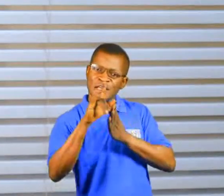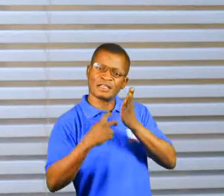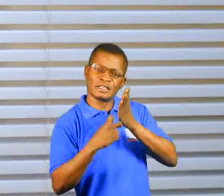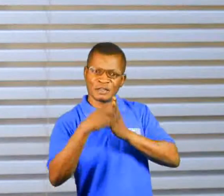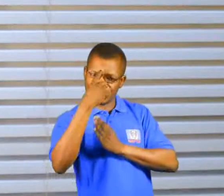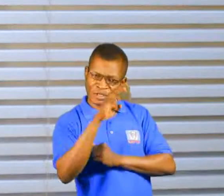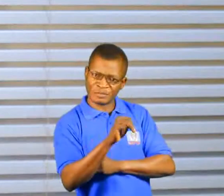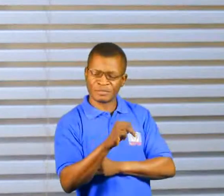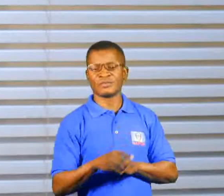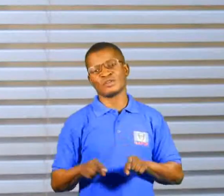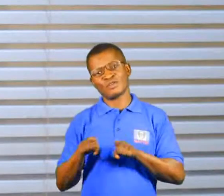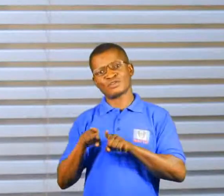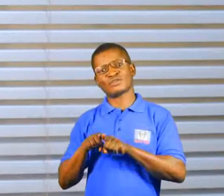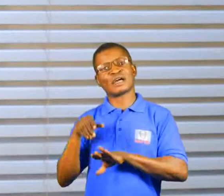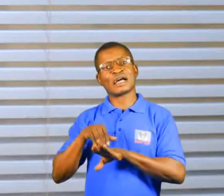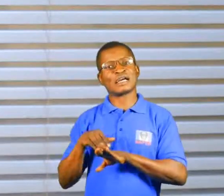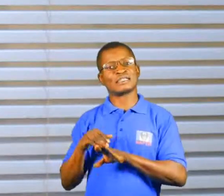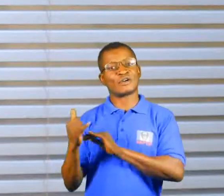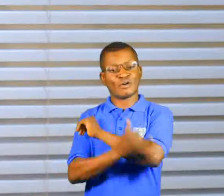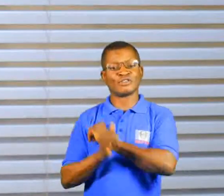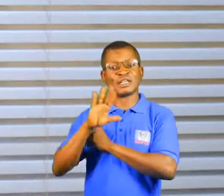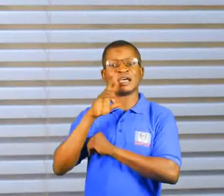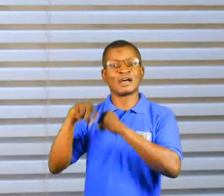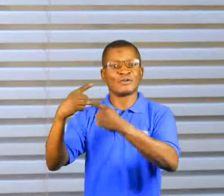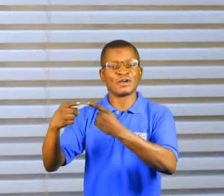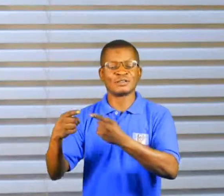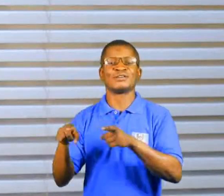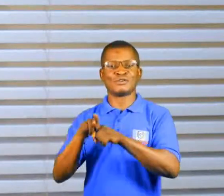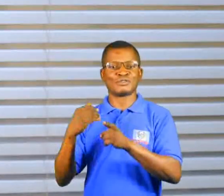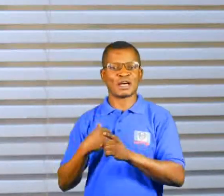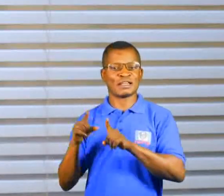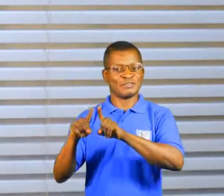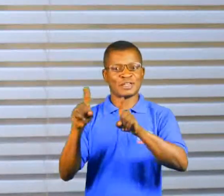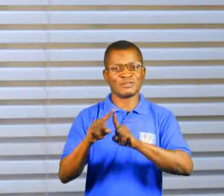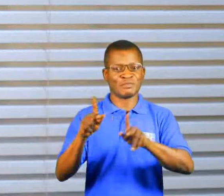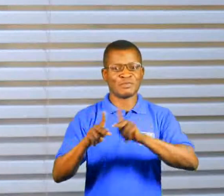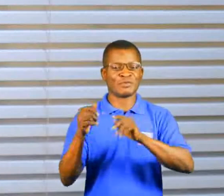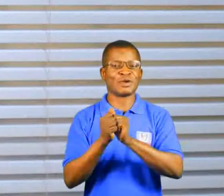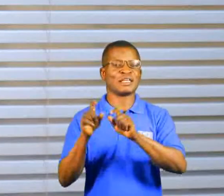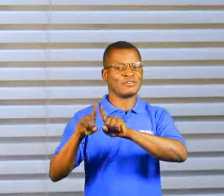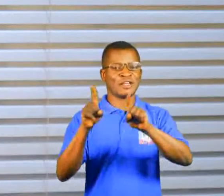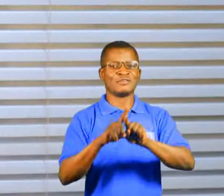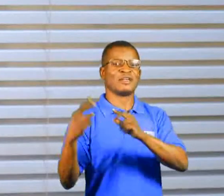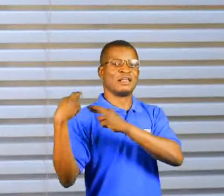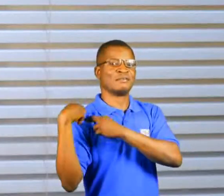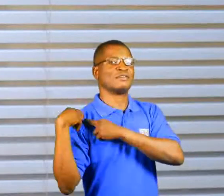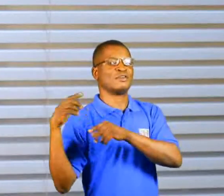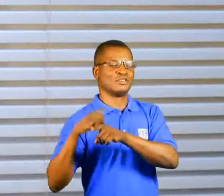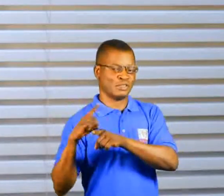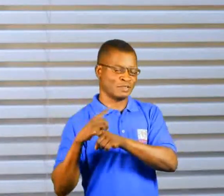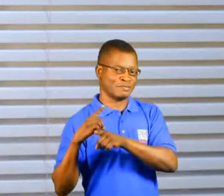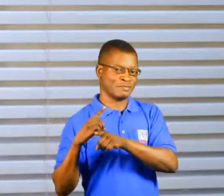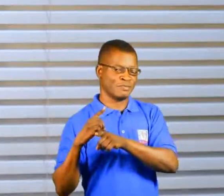on transit and in destination countries, there are also different people that plays different roles. When they get to the destination countries